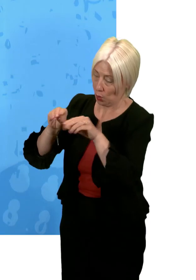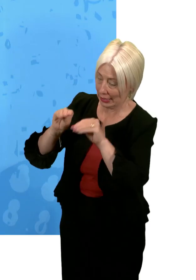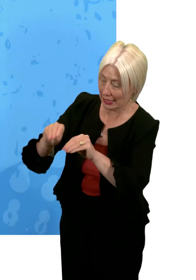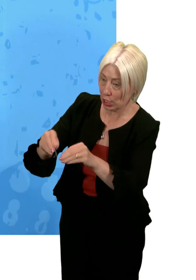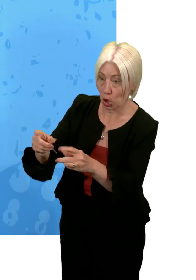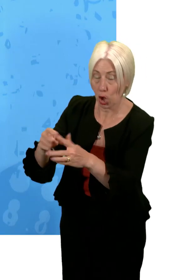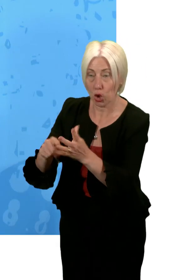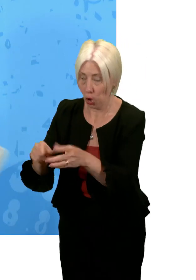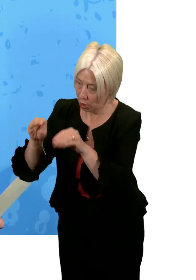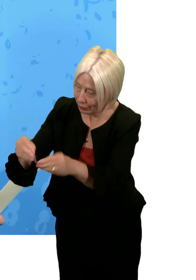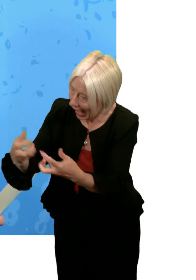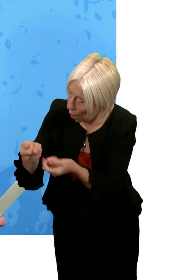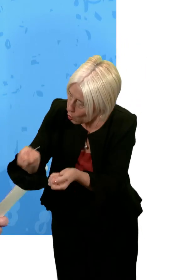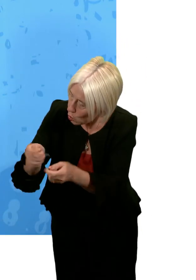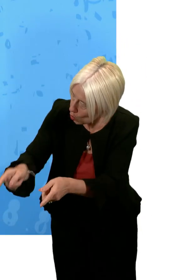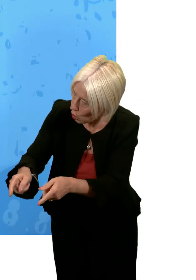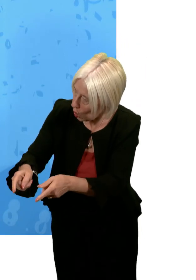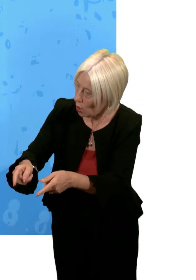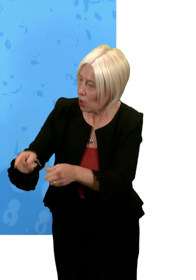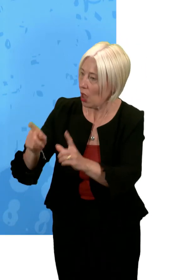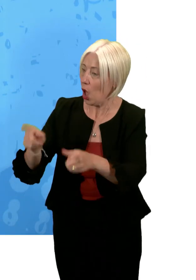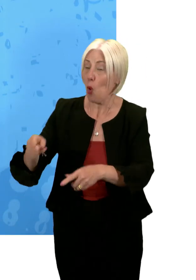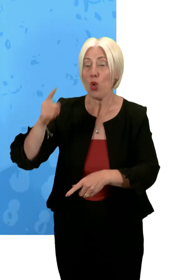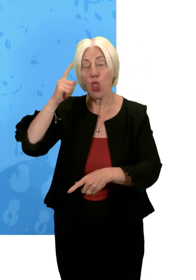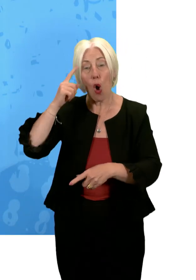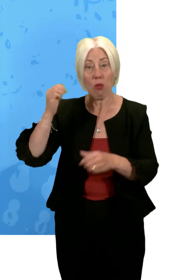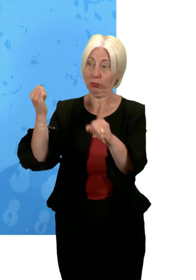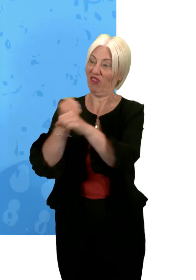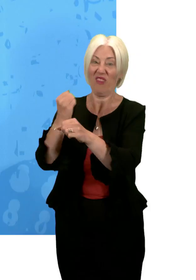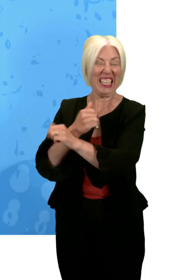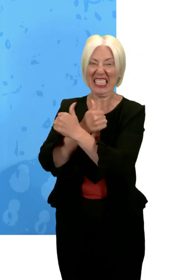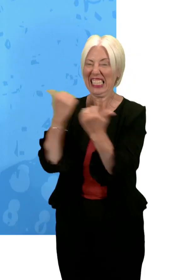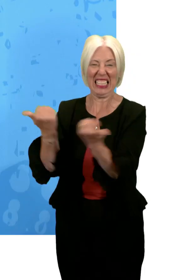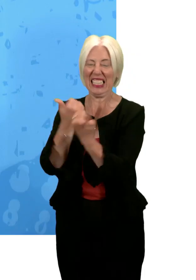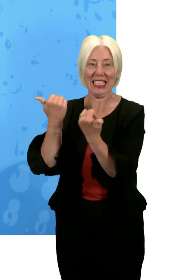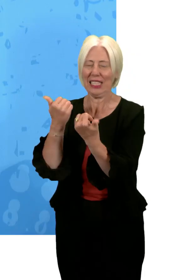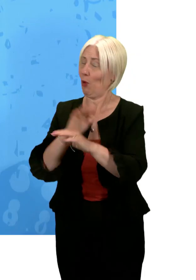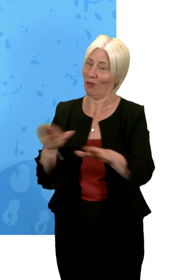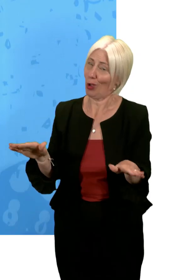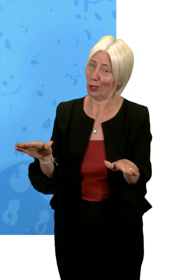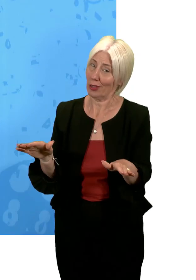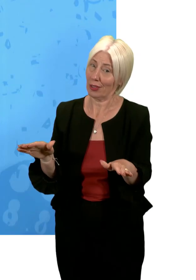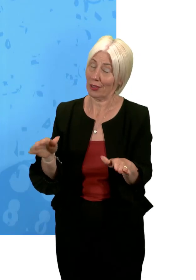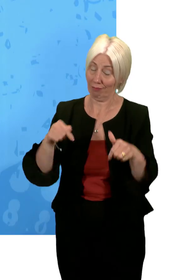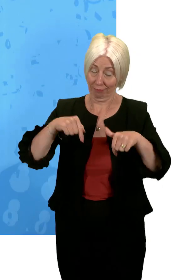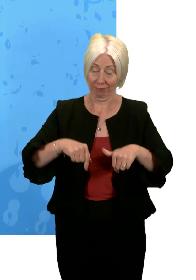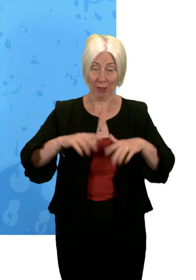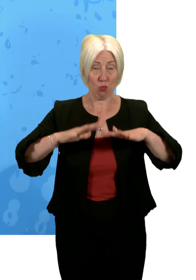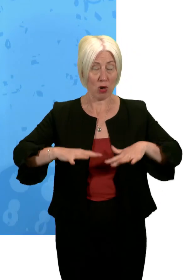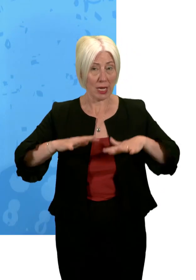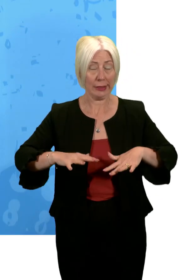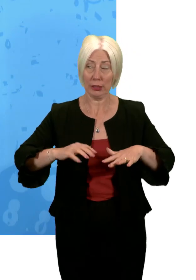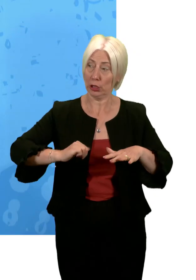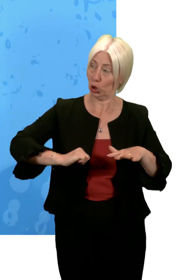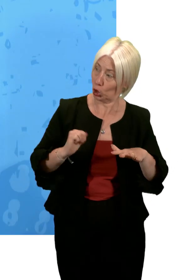change. And we thought we'd fixed it, but obviously we've not. And I think in Scotland, I think in Britain, even in the Western